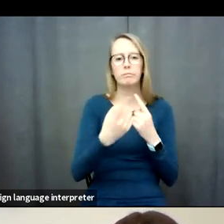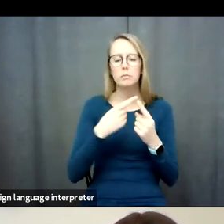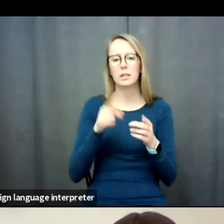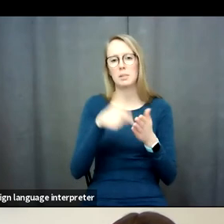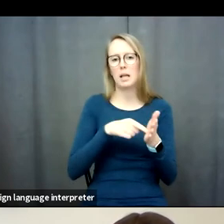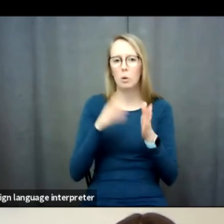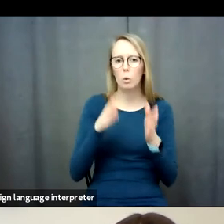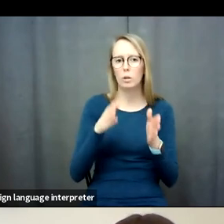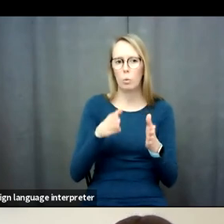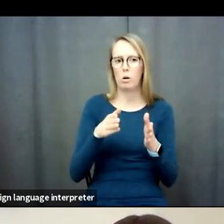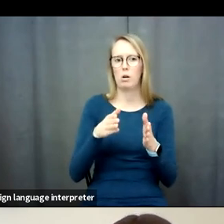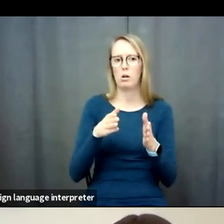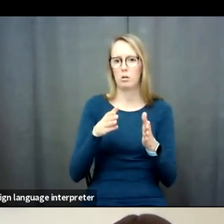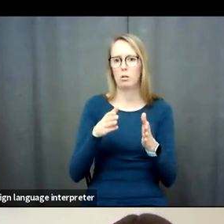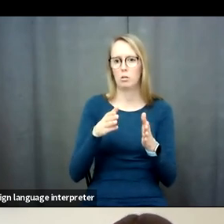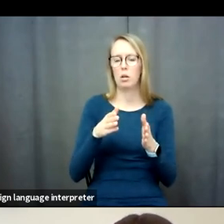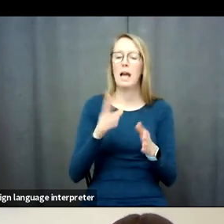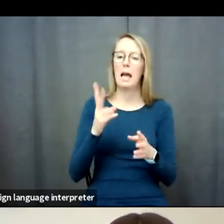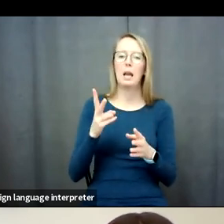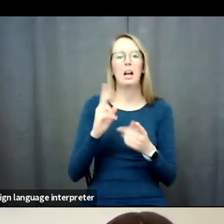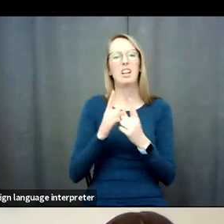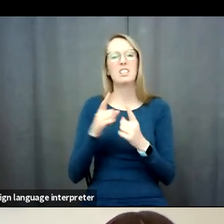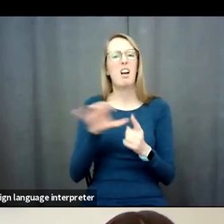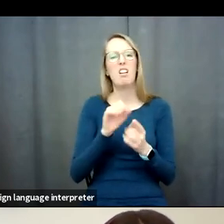all students don't have breaks at the same time.